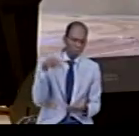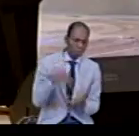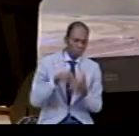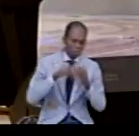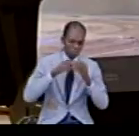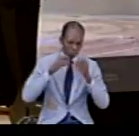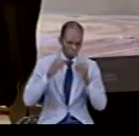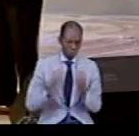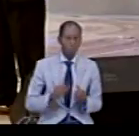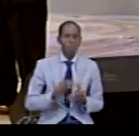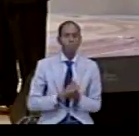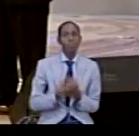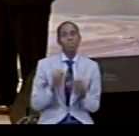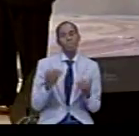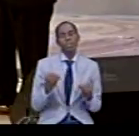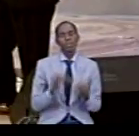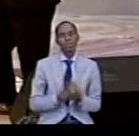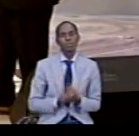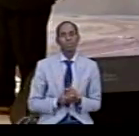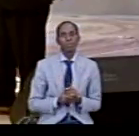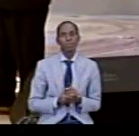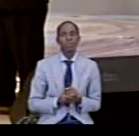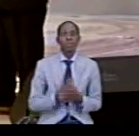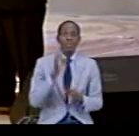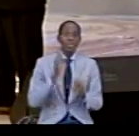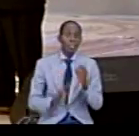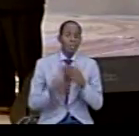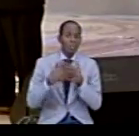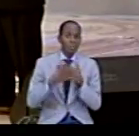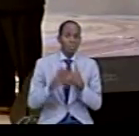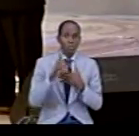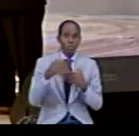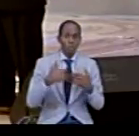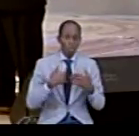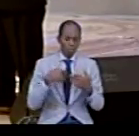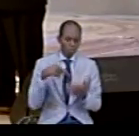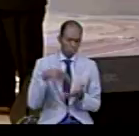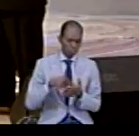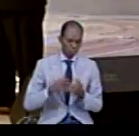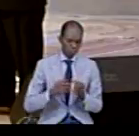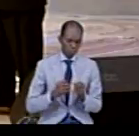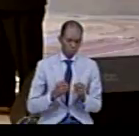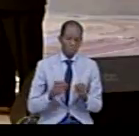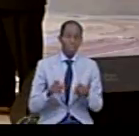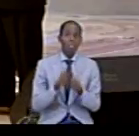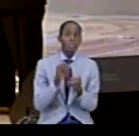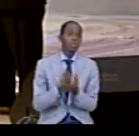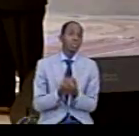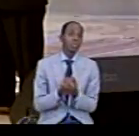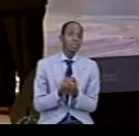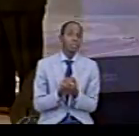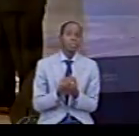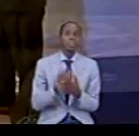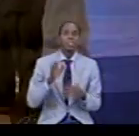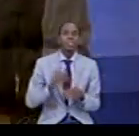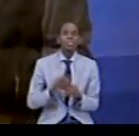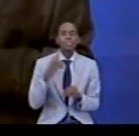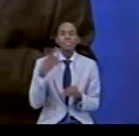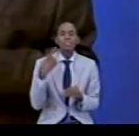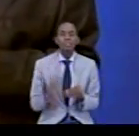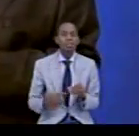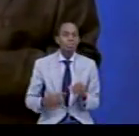firm now if after you shoot like that in the funnies